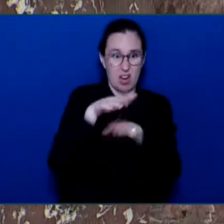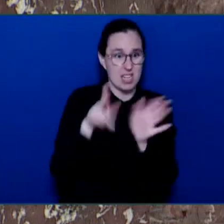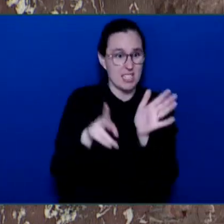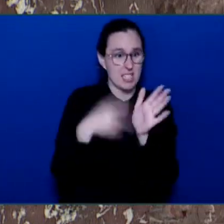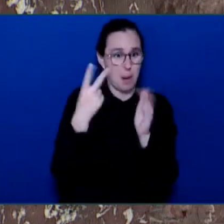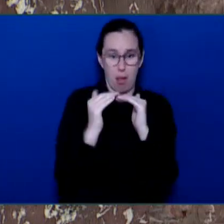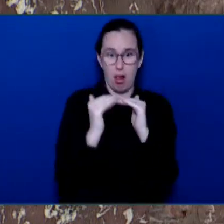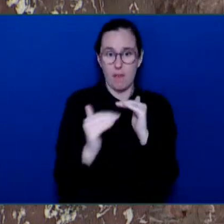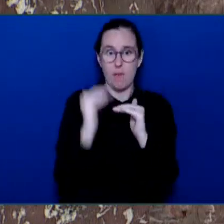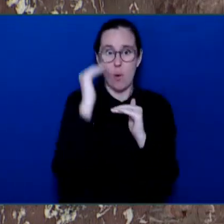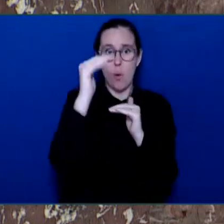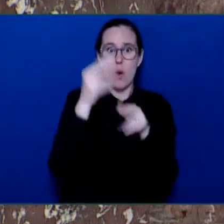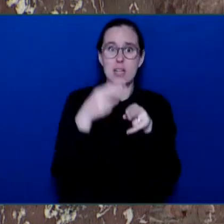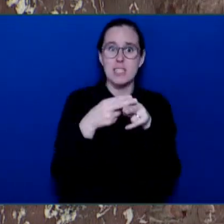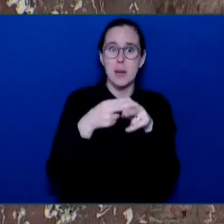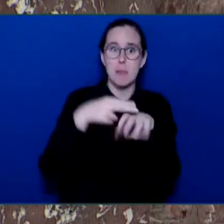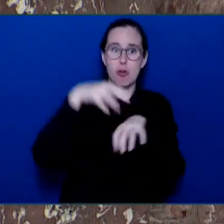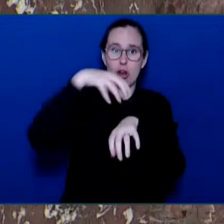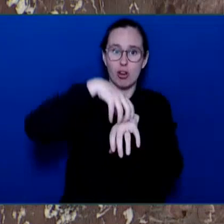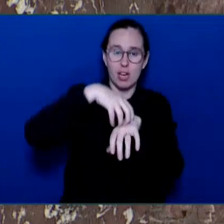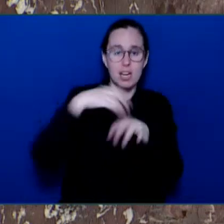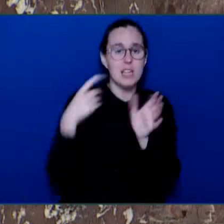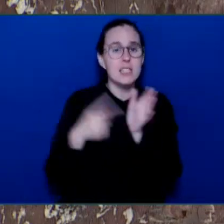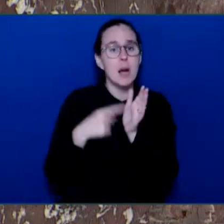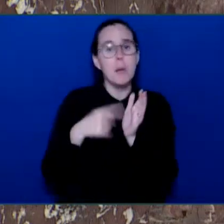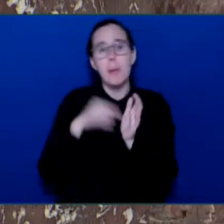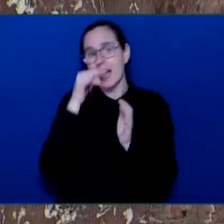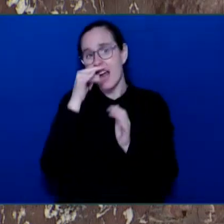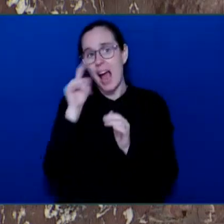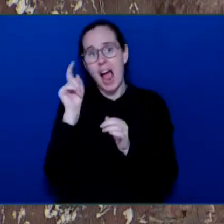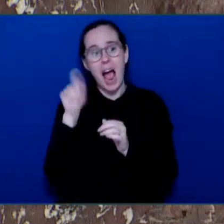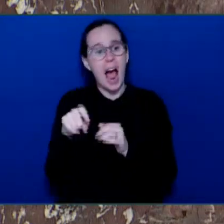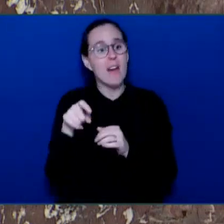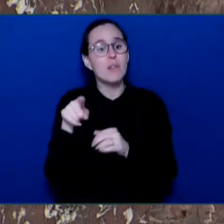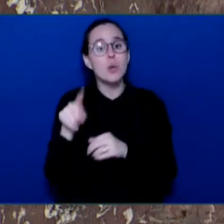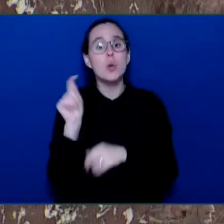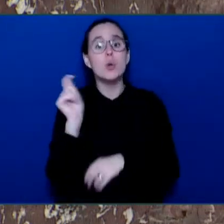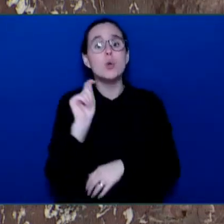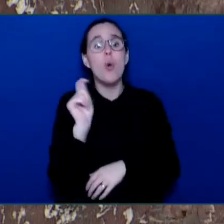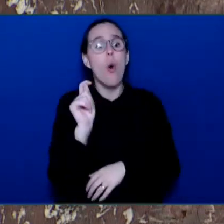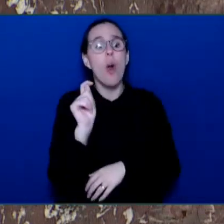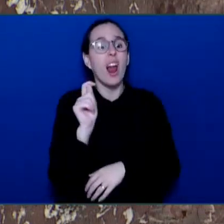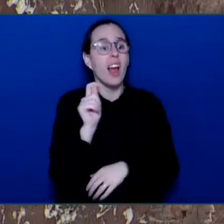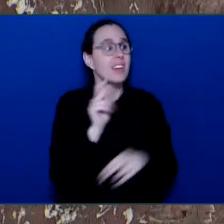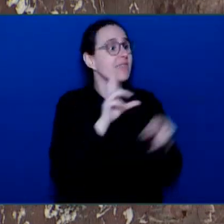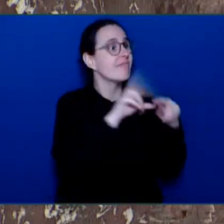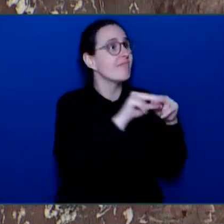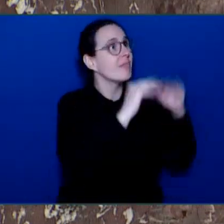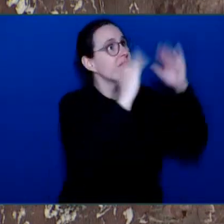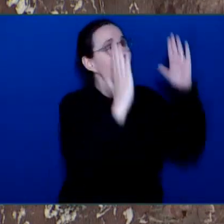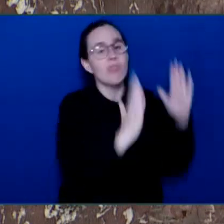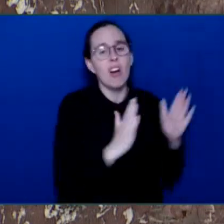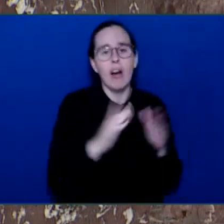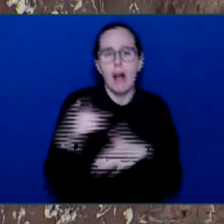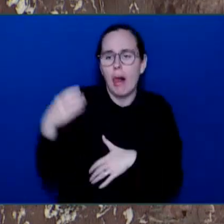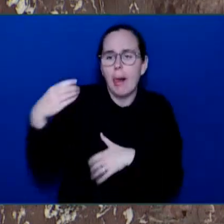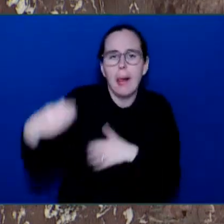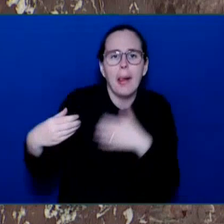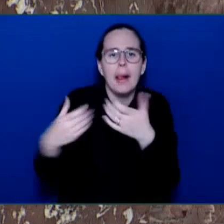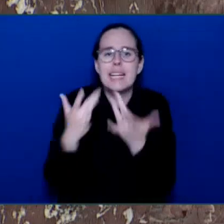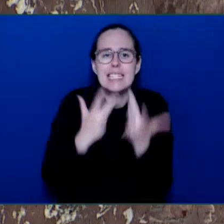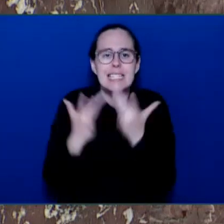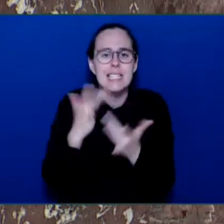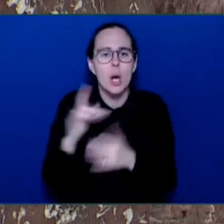more drastic and desperate measures. A survey presented to parents outlines disruptive options such as uprooting students to